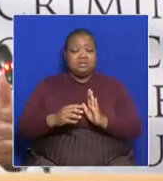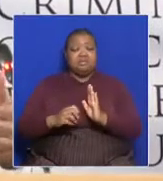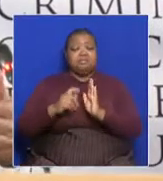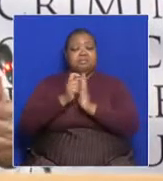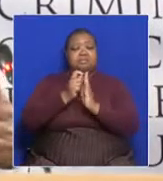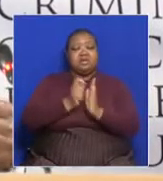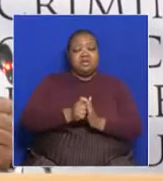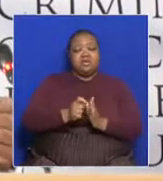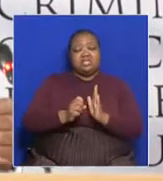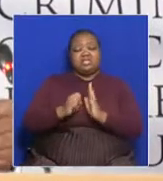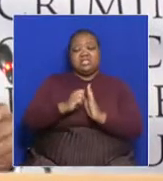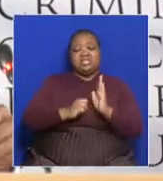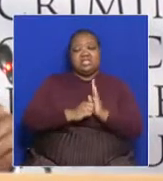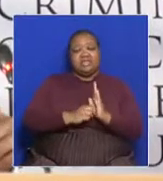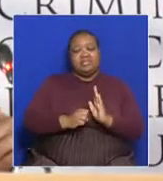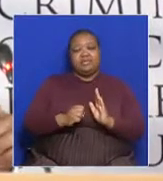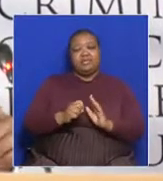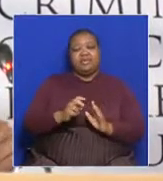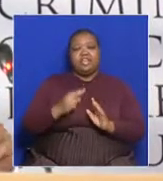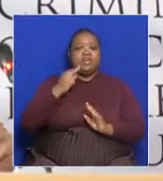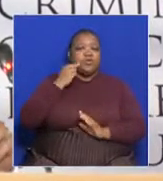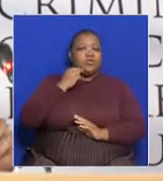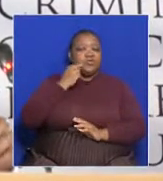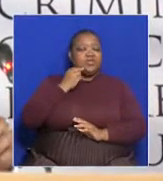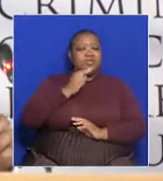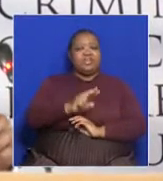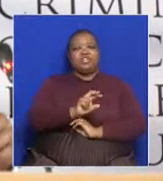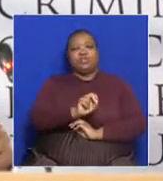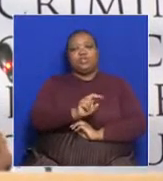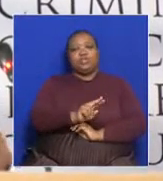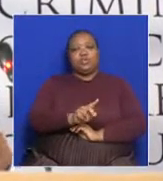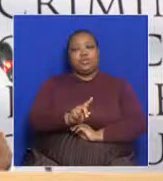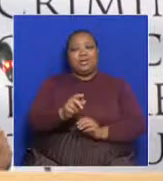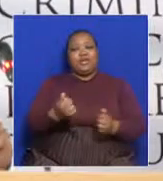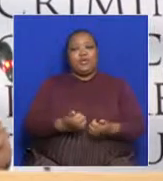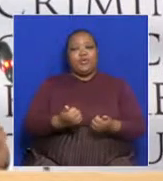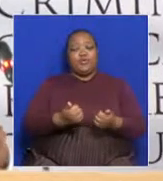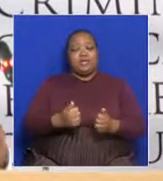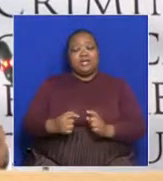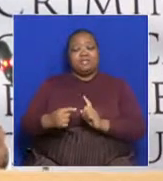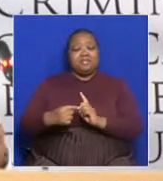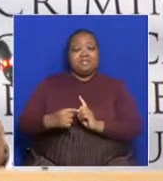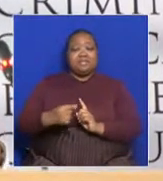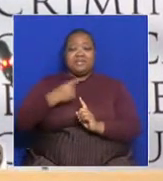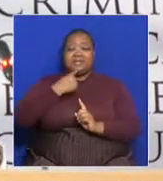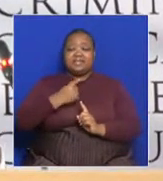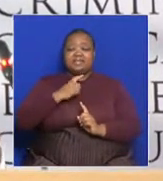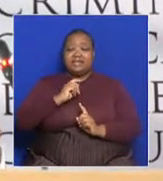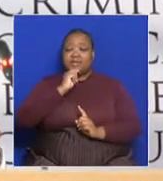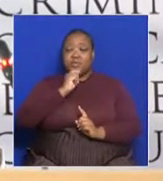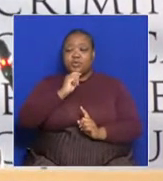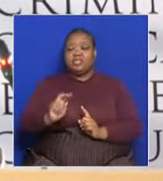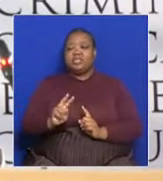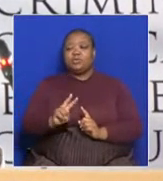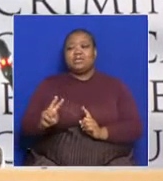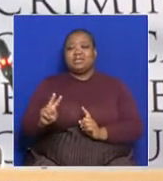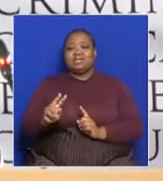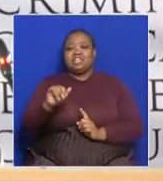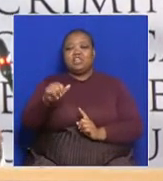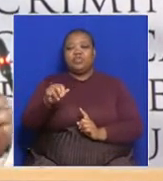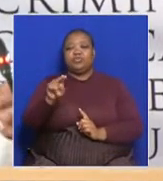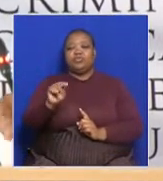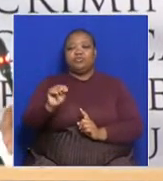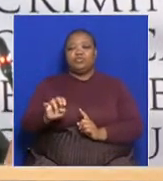already. Because Warrant Officer Mpaga's paragraph 2 says, in the morning of the 22nd of June 21, I received information from